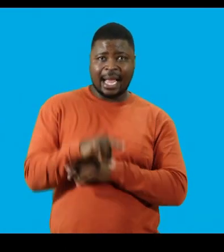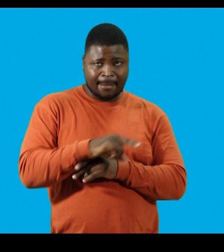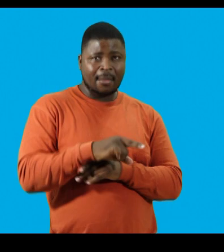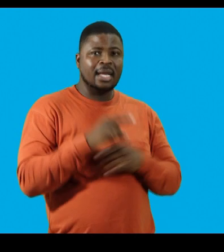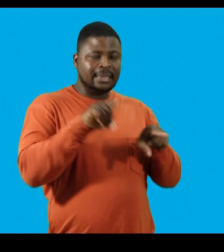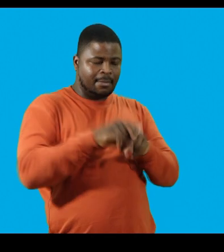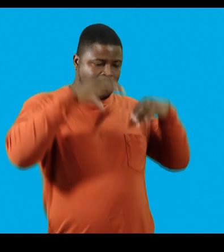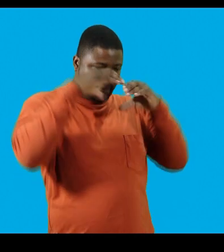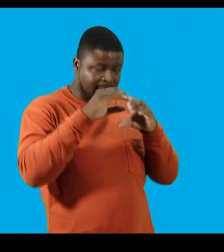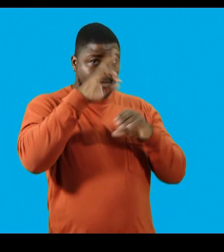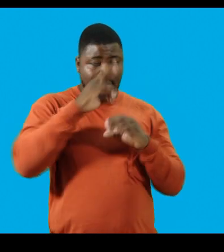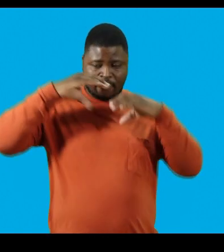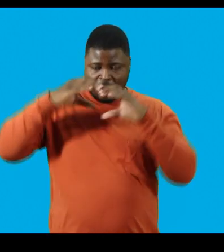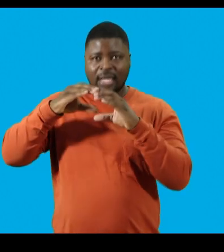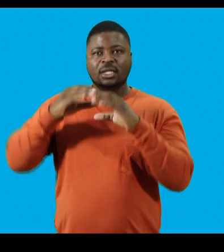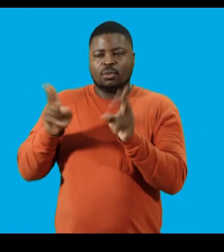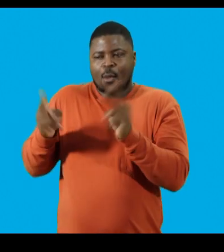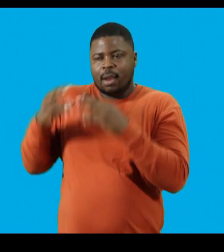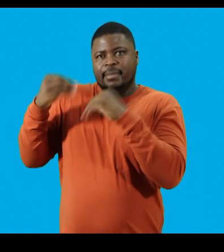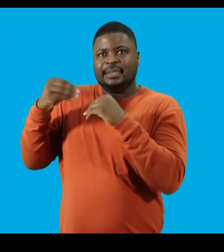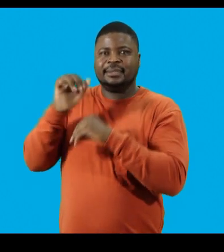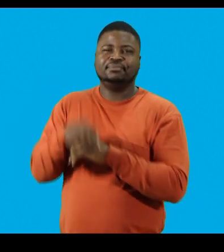we focus on small businesses.